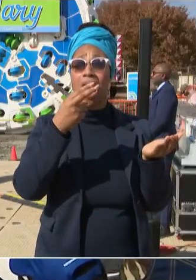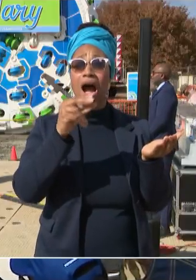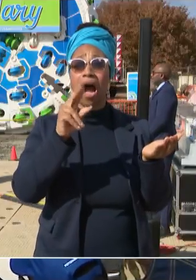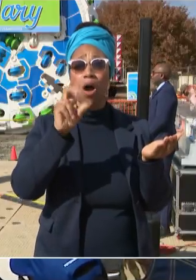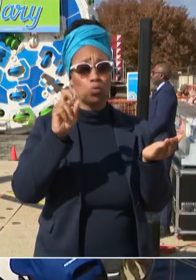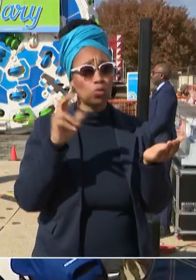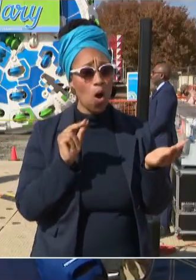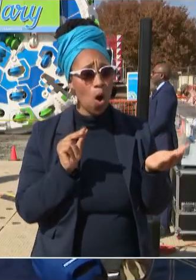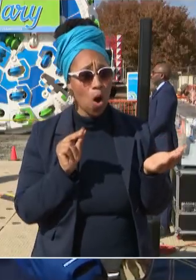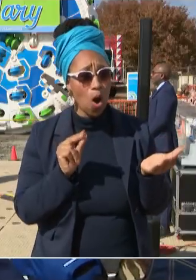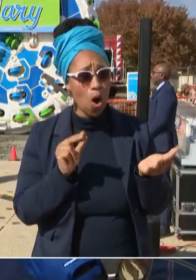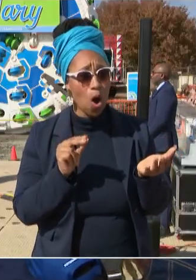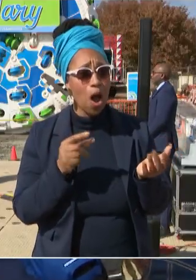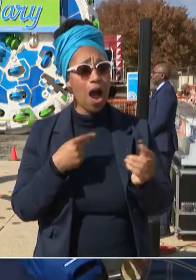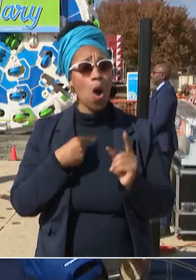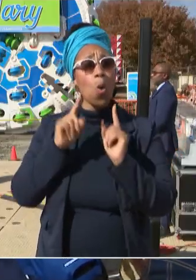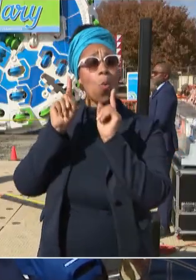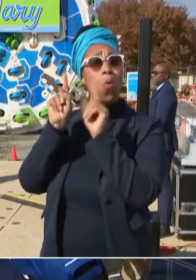at Howard University.